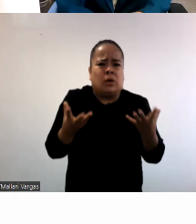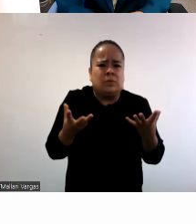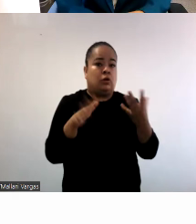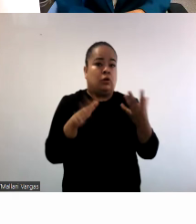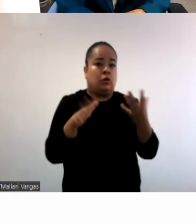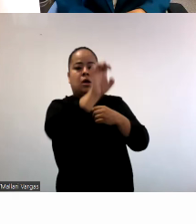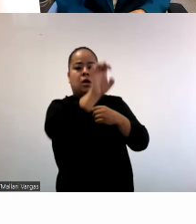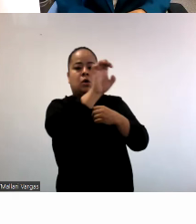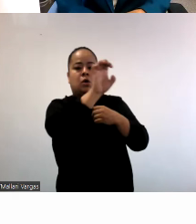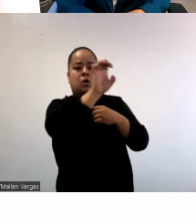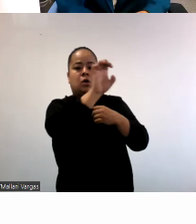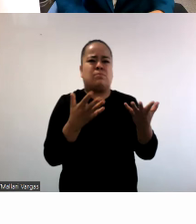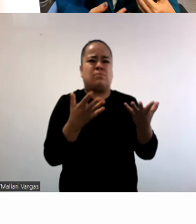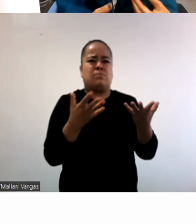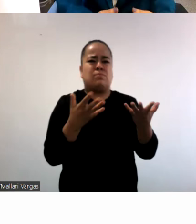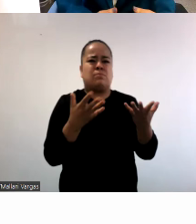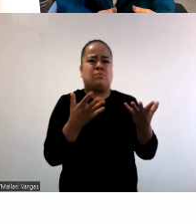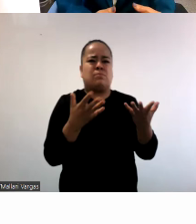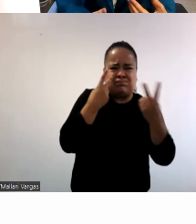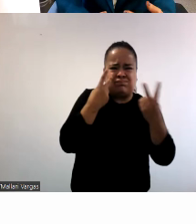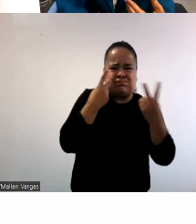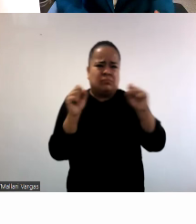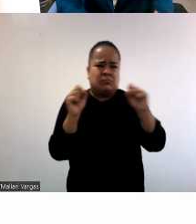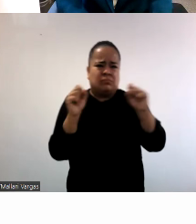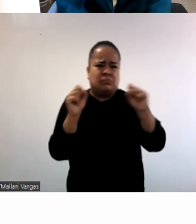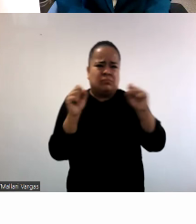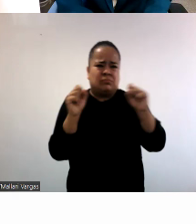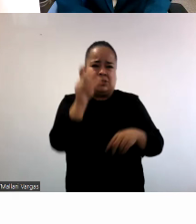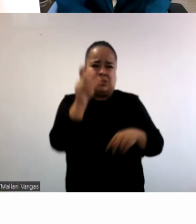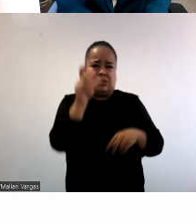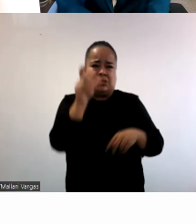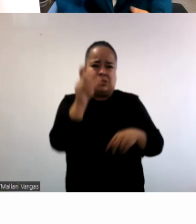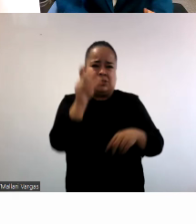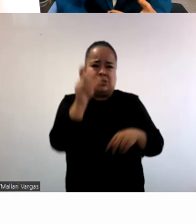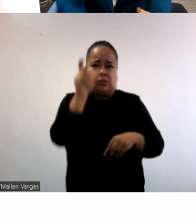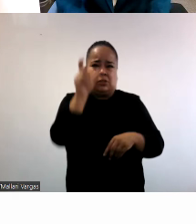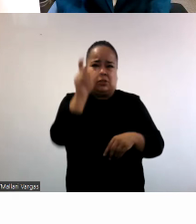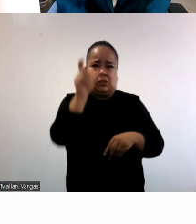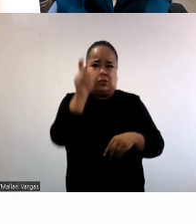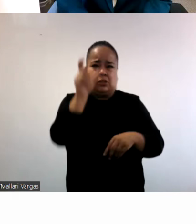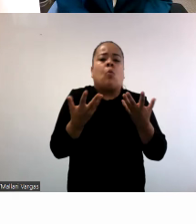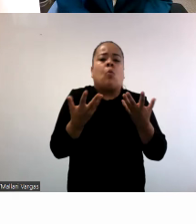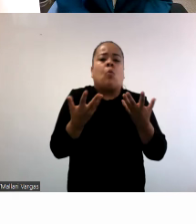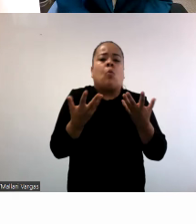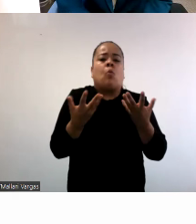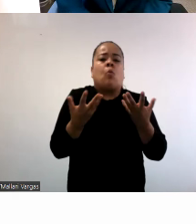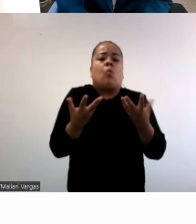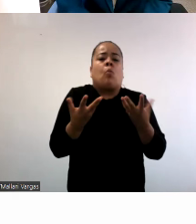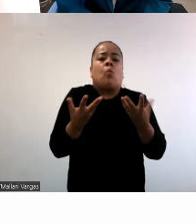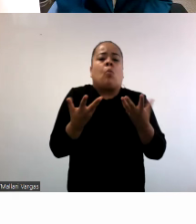you can see in the first column which are the countries that have a greater number of